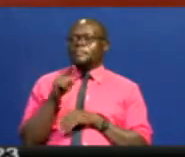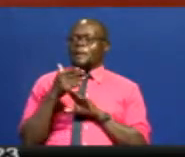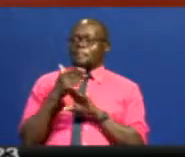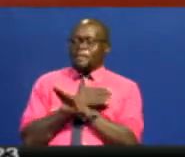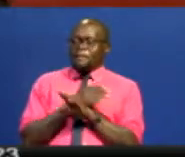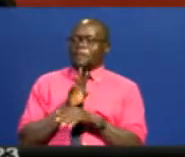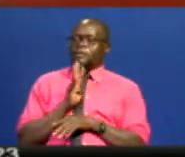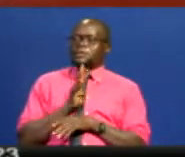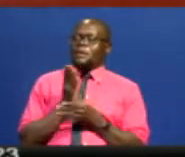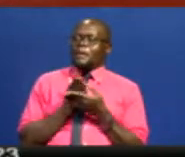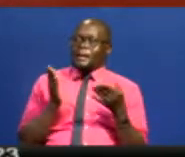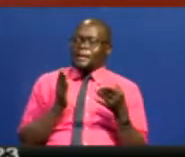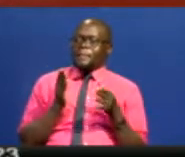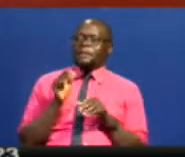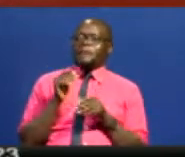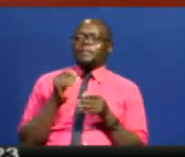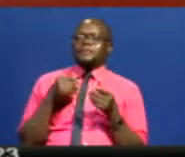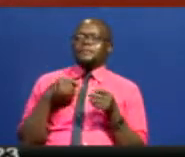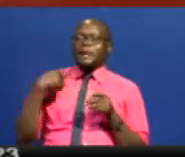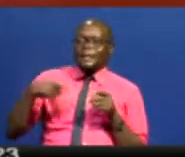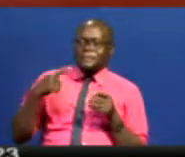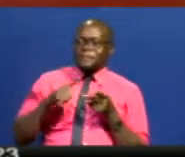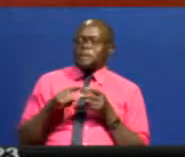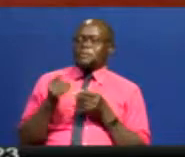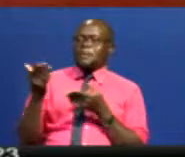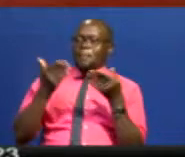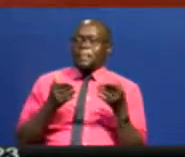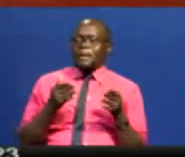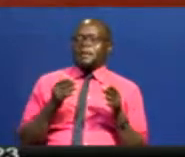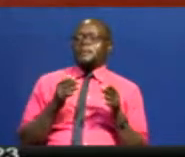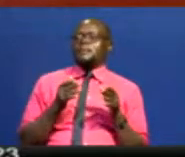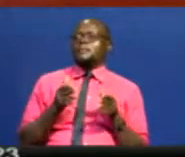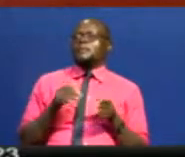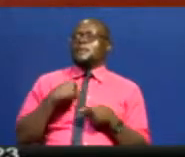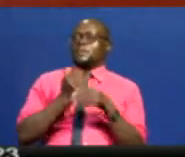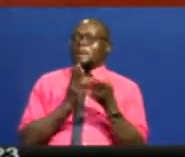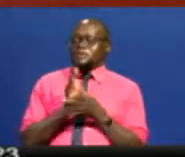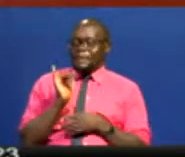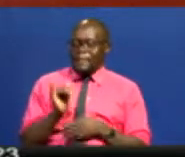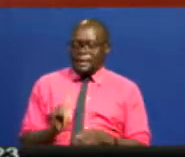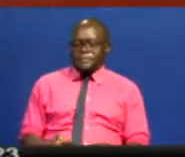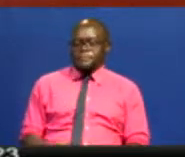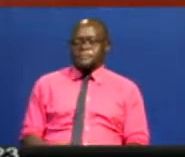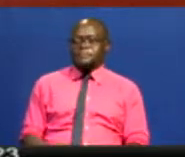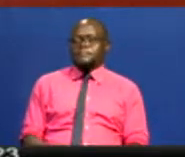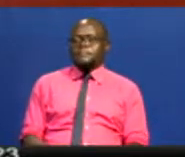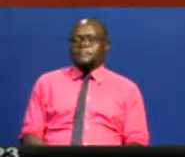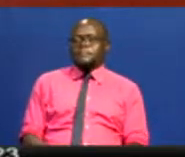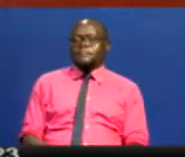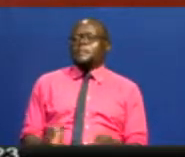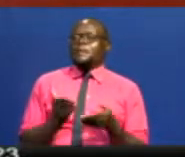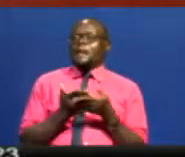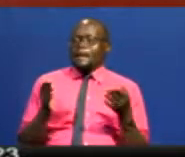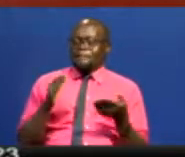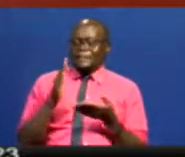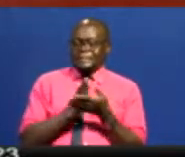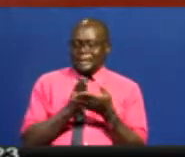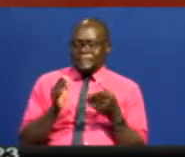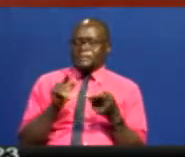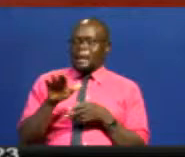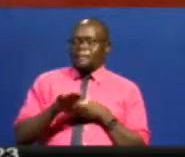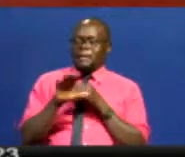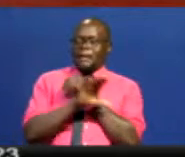we talk even about industrialization, putting up roads, we make sure that every sector, every area of this